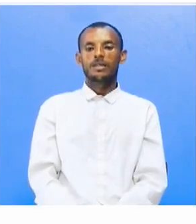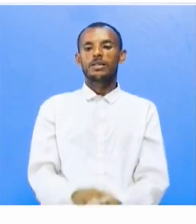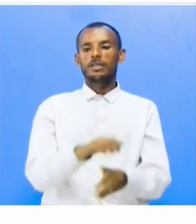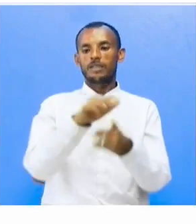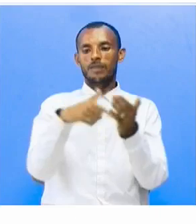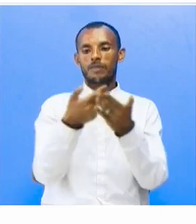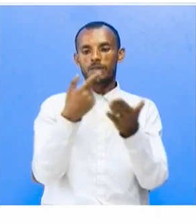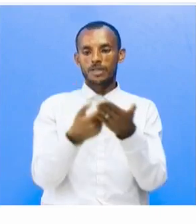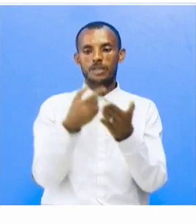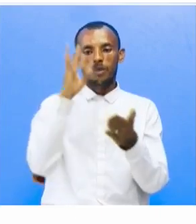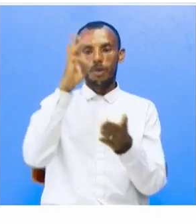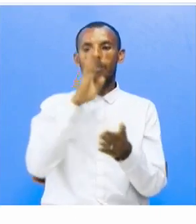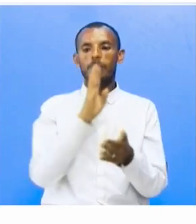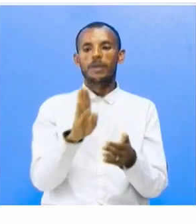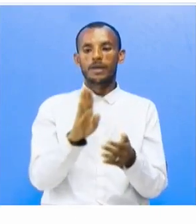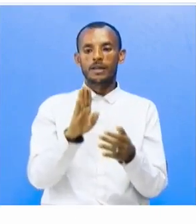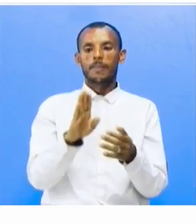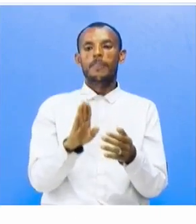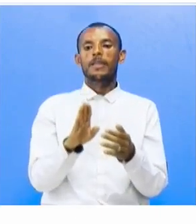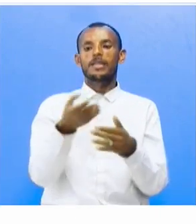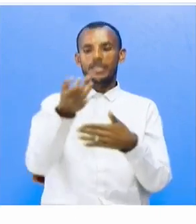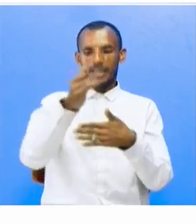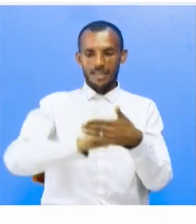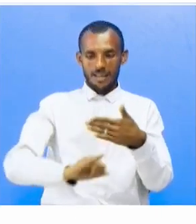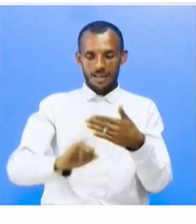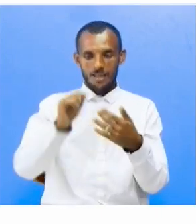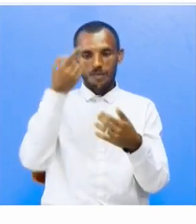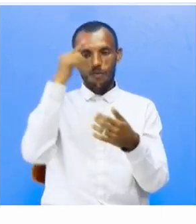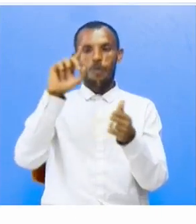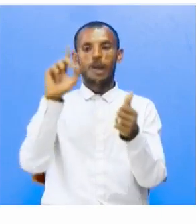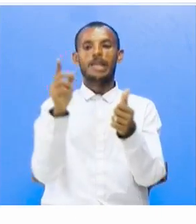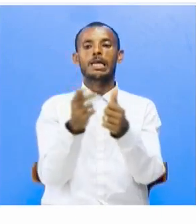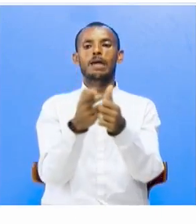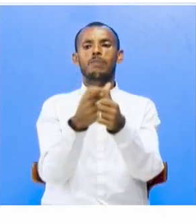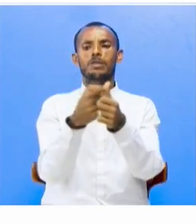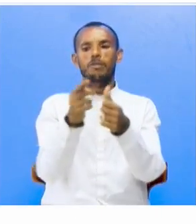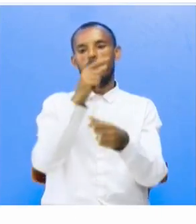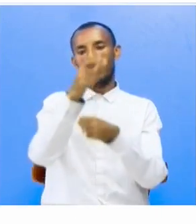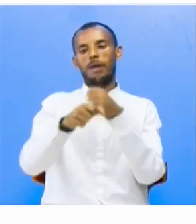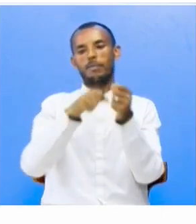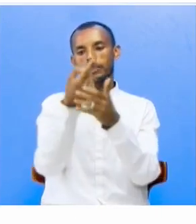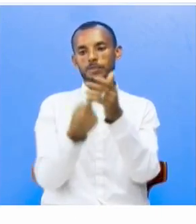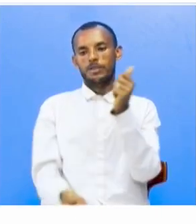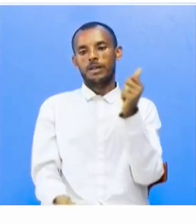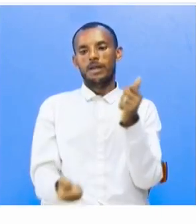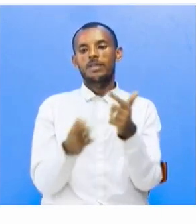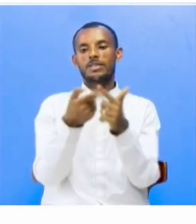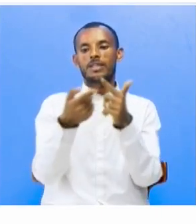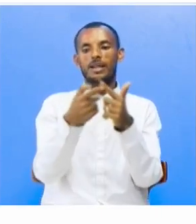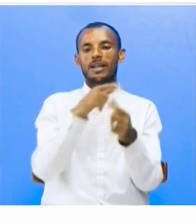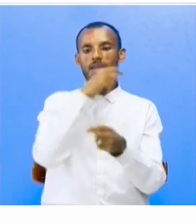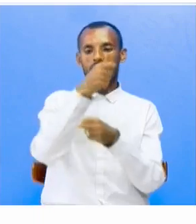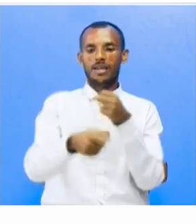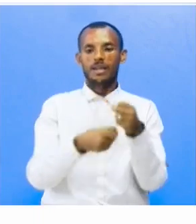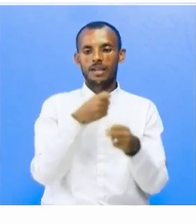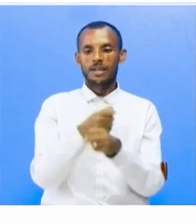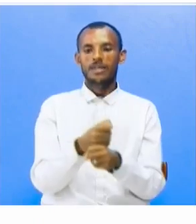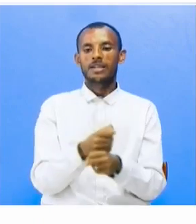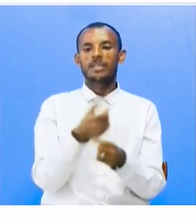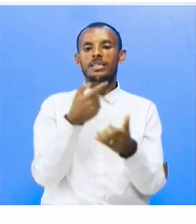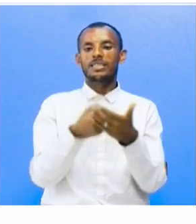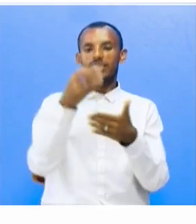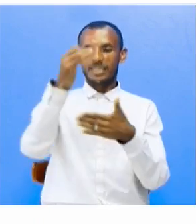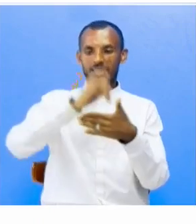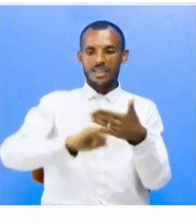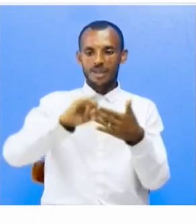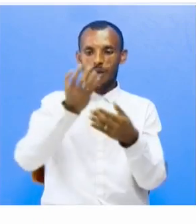this will be the interest for the first year. On the second year, this interest